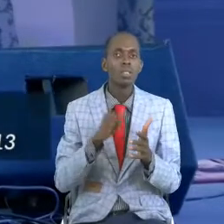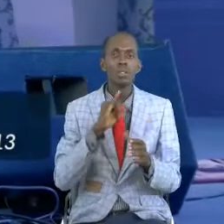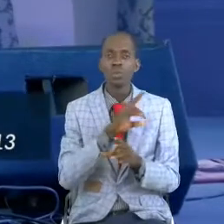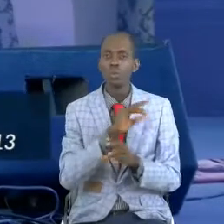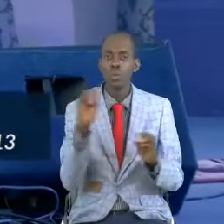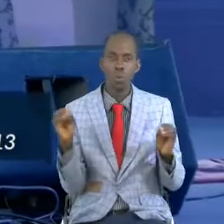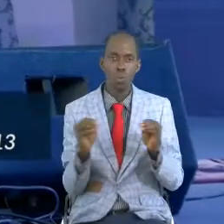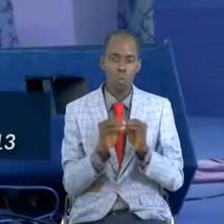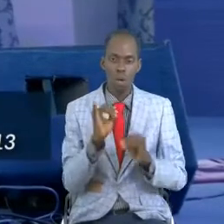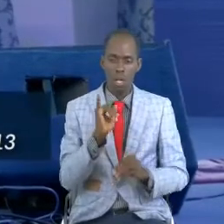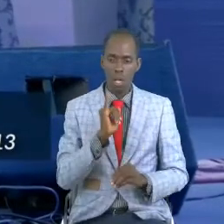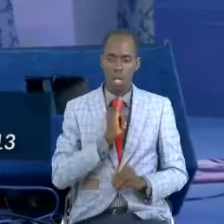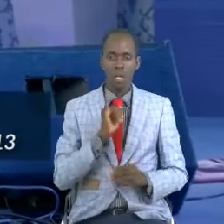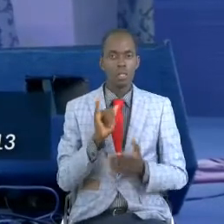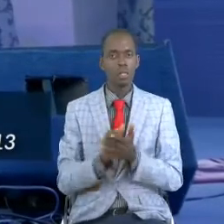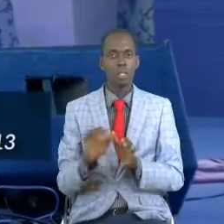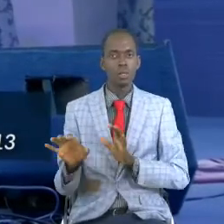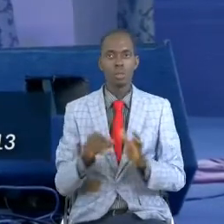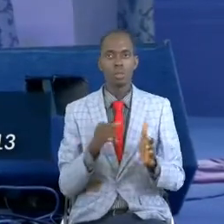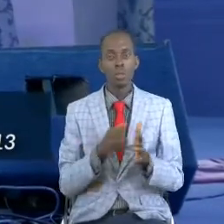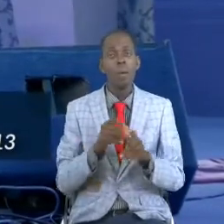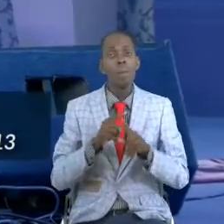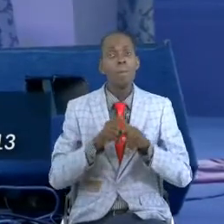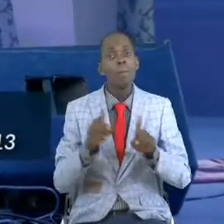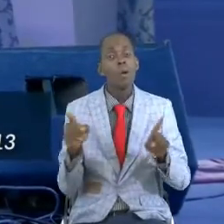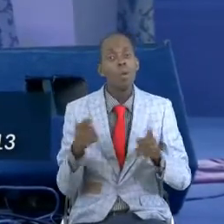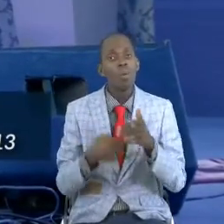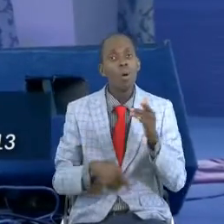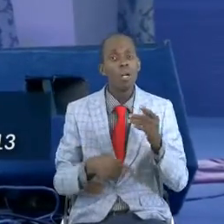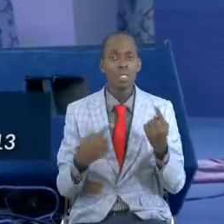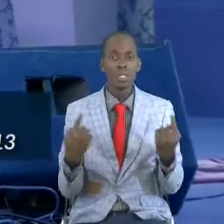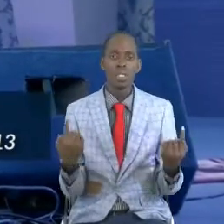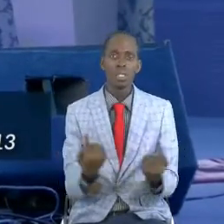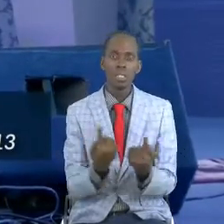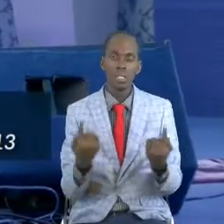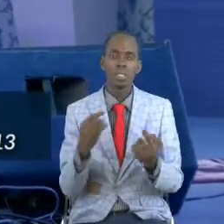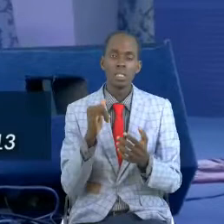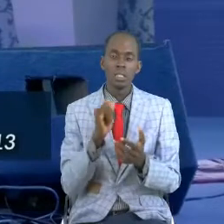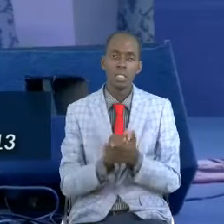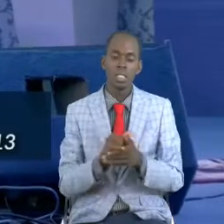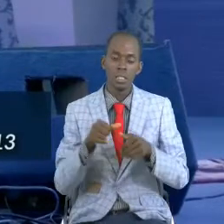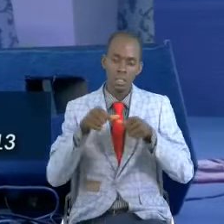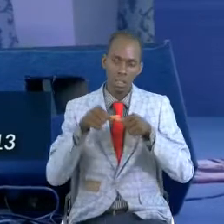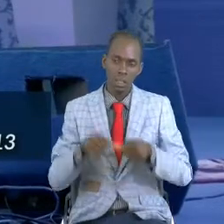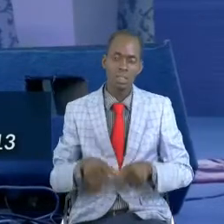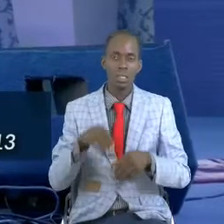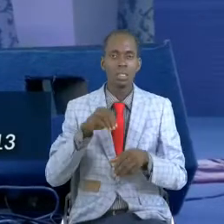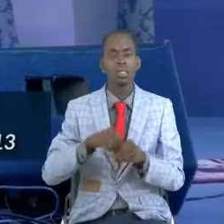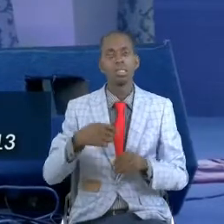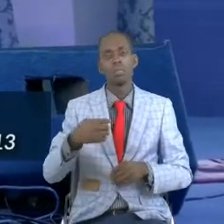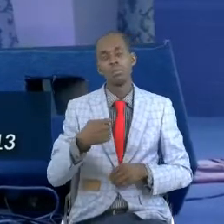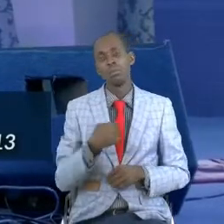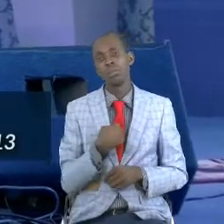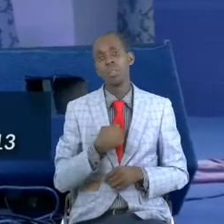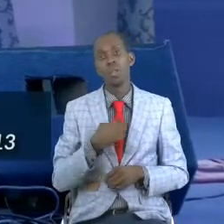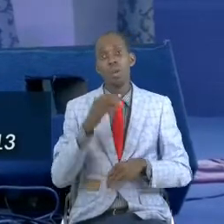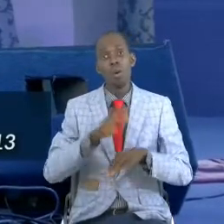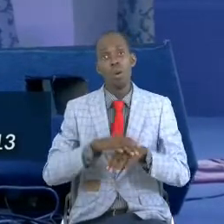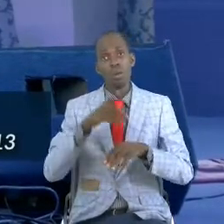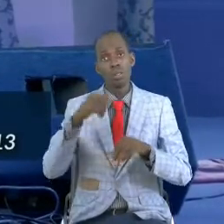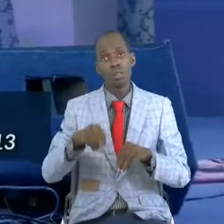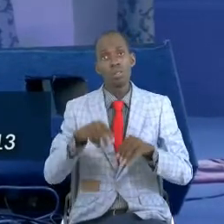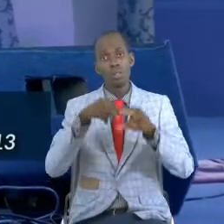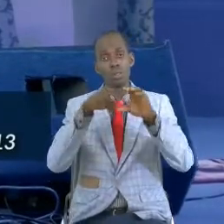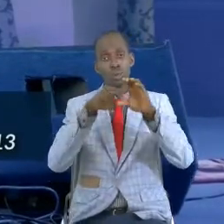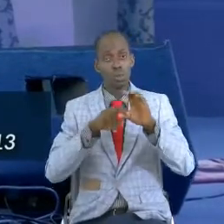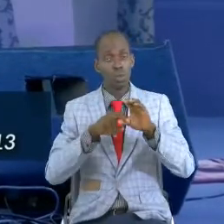that do it but seeing that dwelleth in me on the throne of every heart